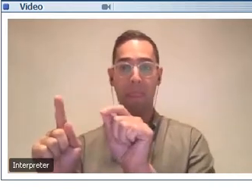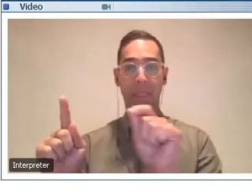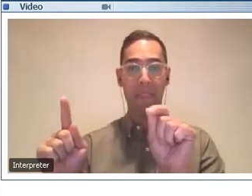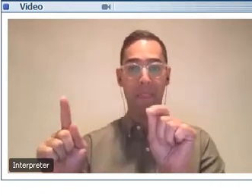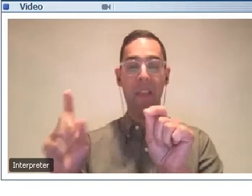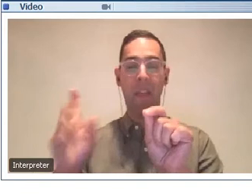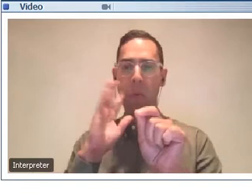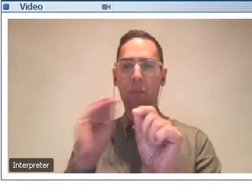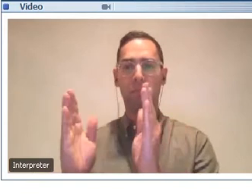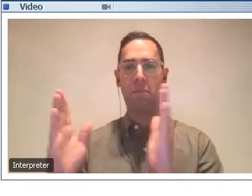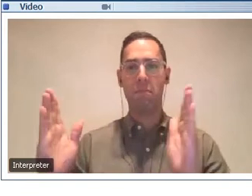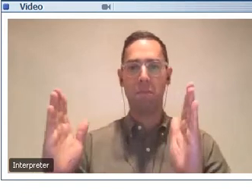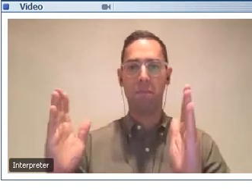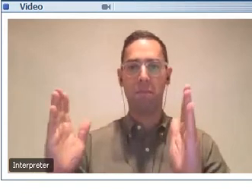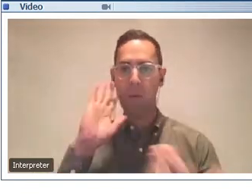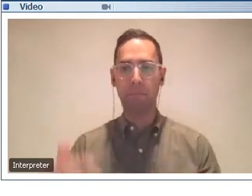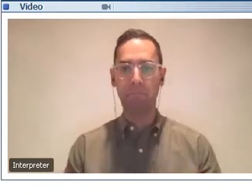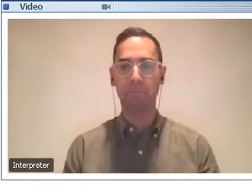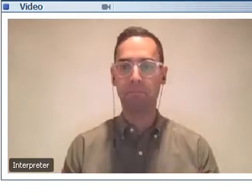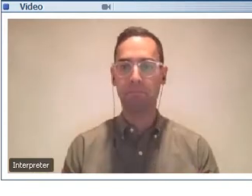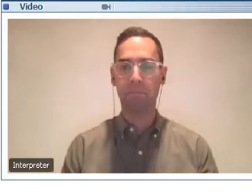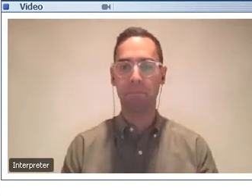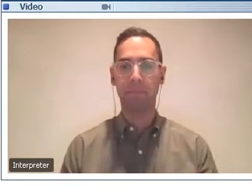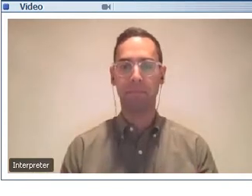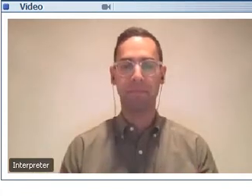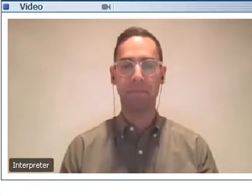that border back and forth.